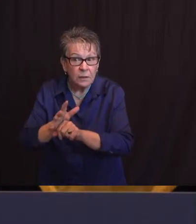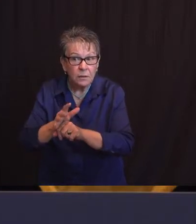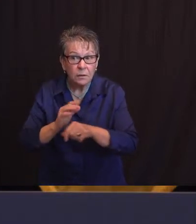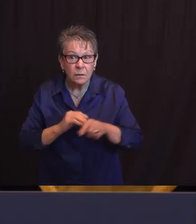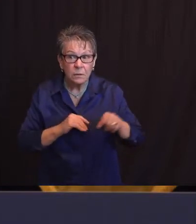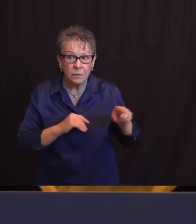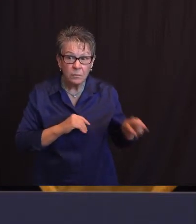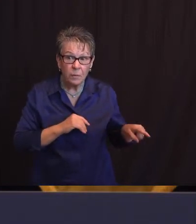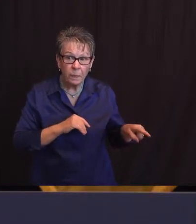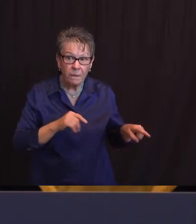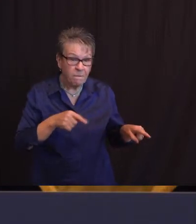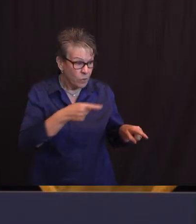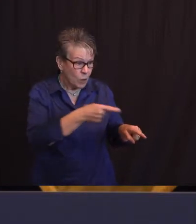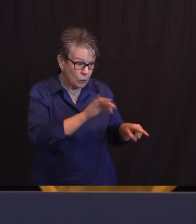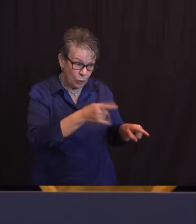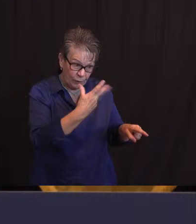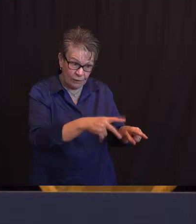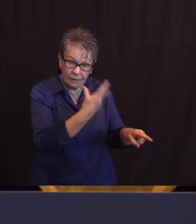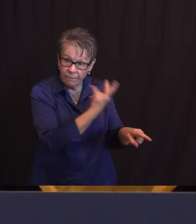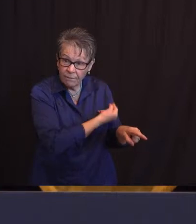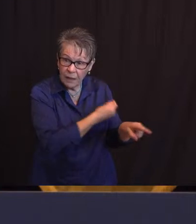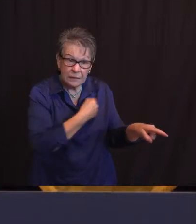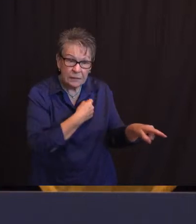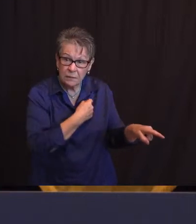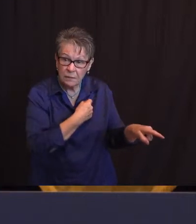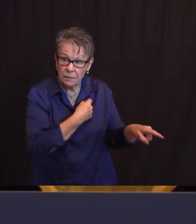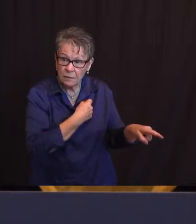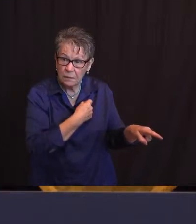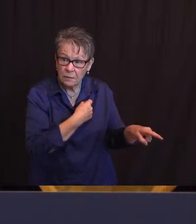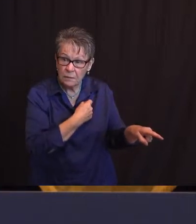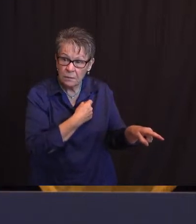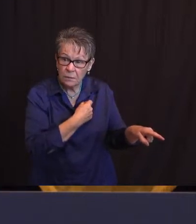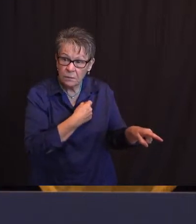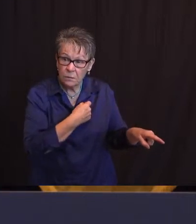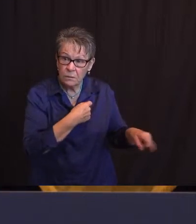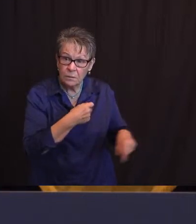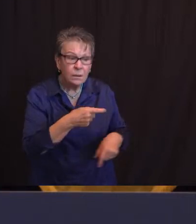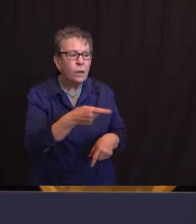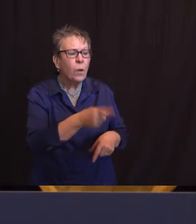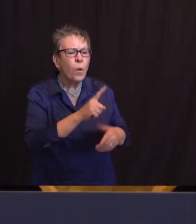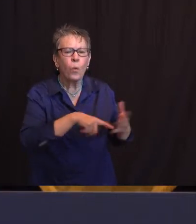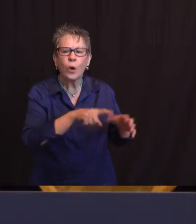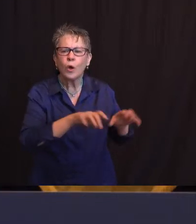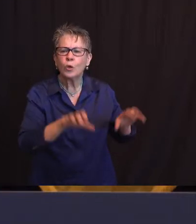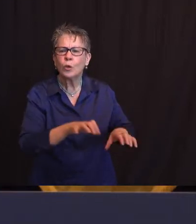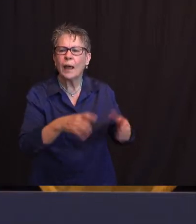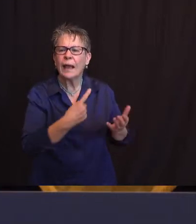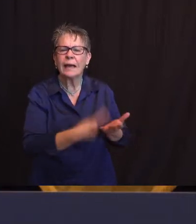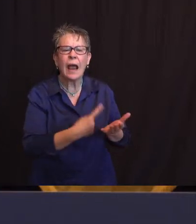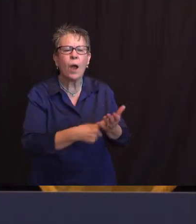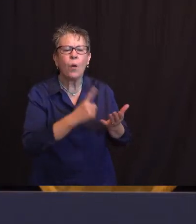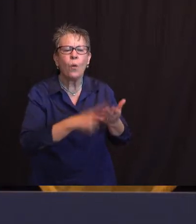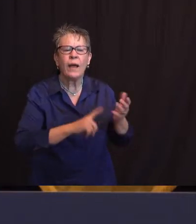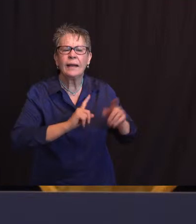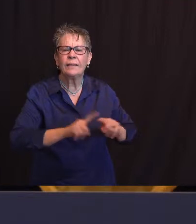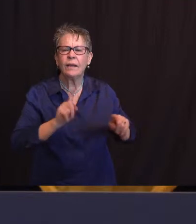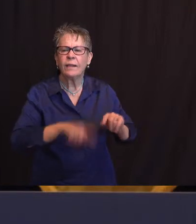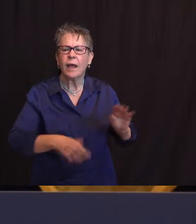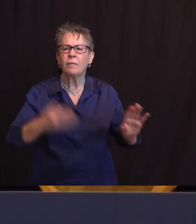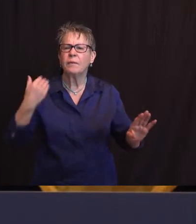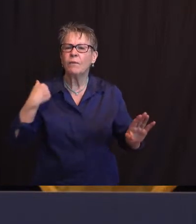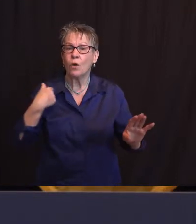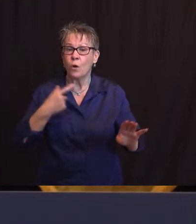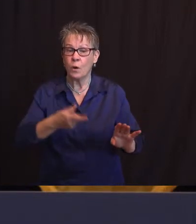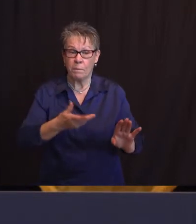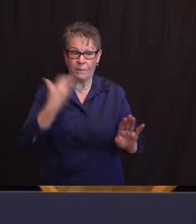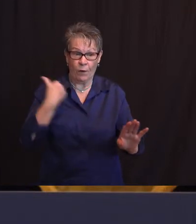so, can you discuss what you've been able to do now that you couldn't do before? And then finally, Governor, a new group called